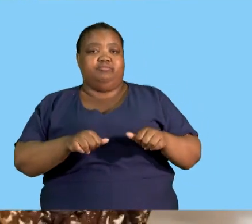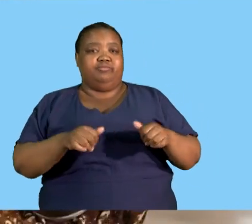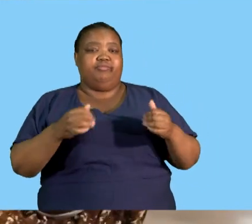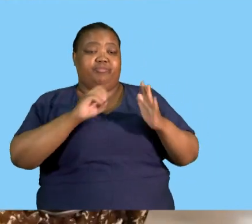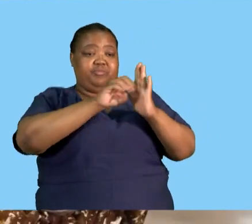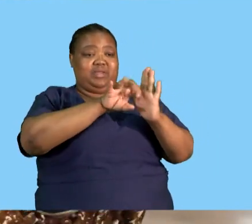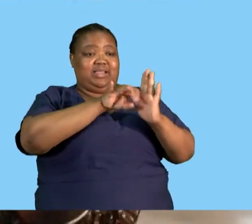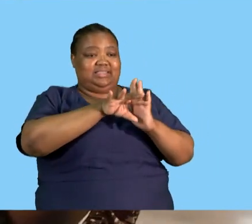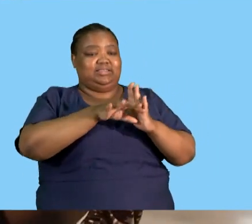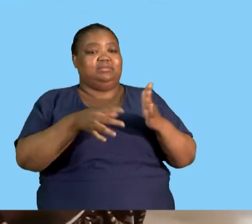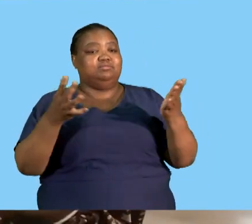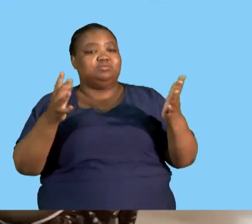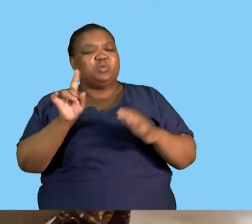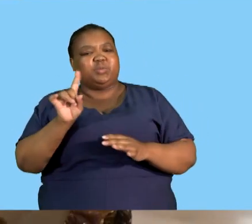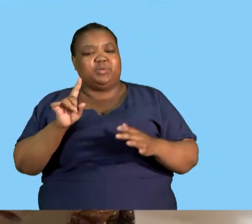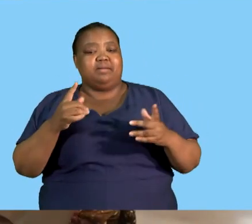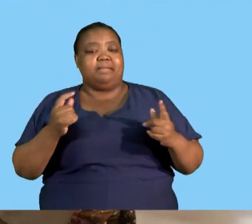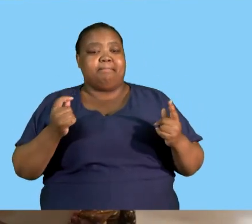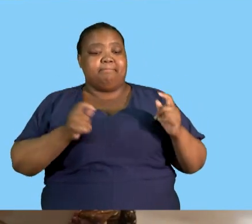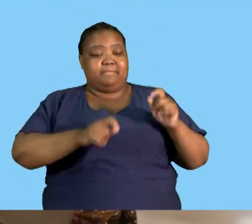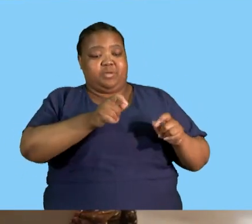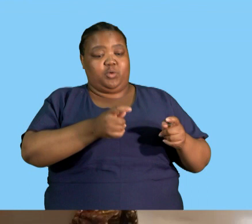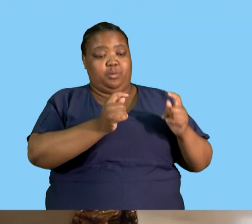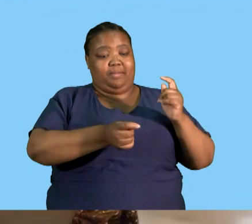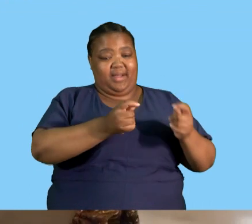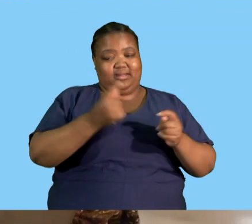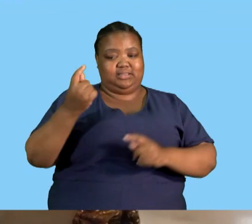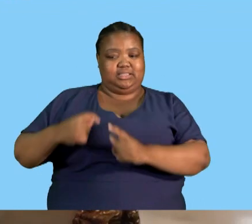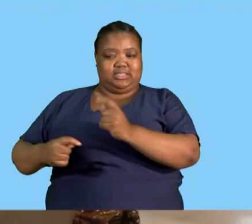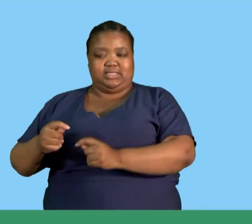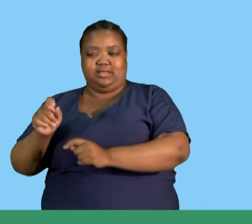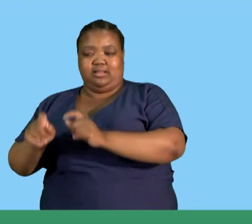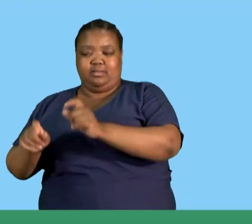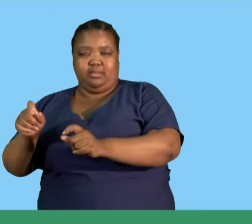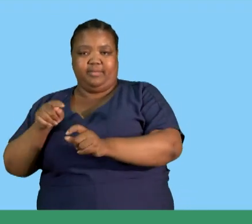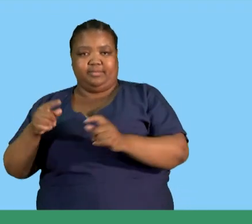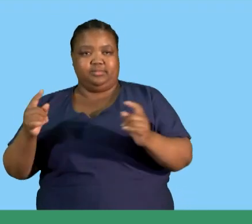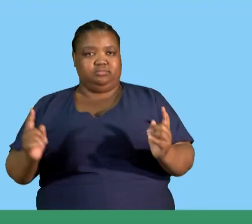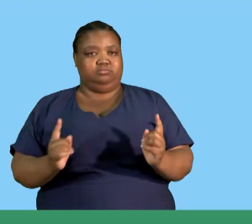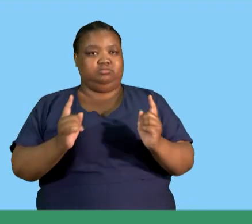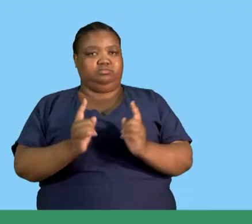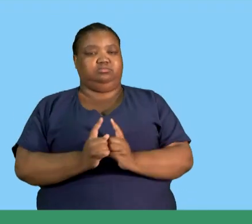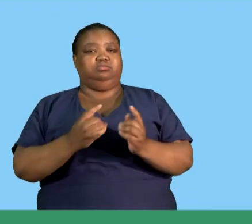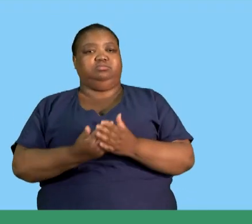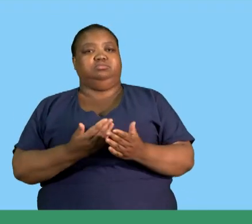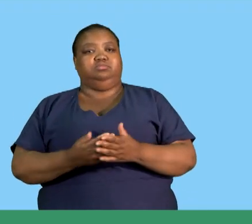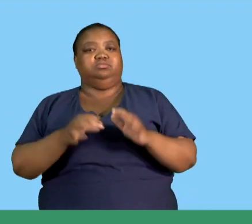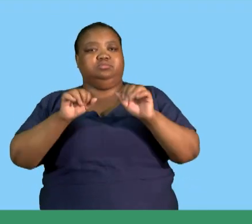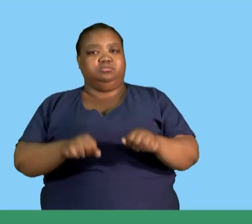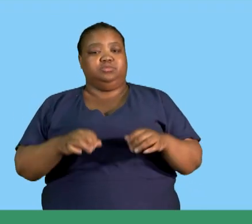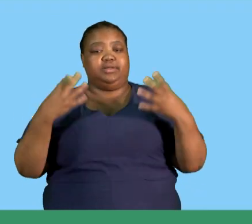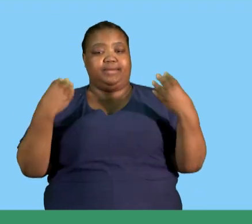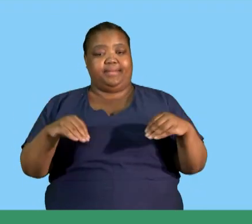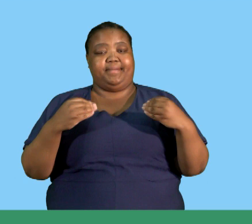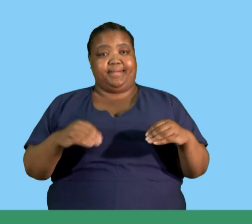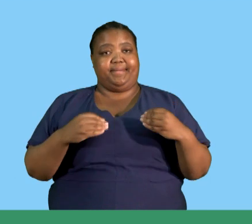market is a place where buyers and sellers meet. So if you read there, the tip says the focus of the Porter's 5 force is on how